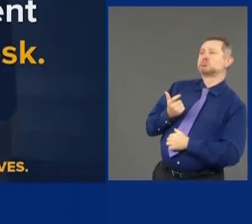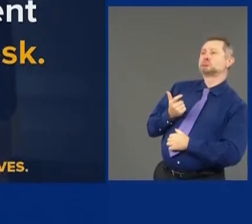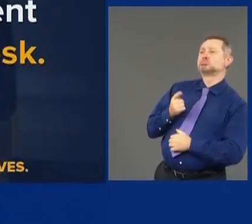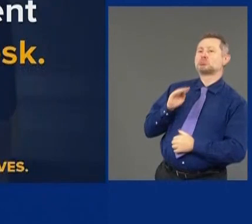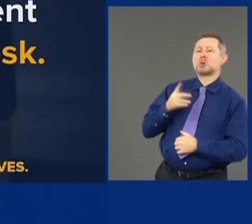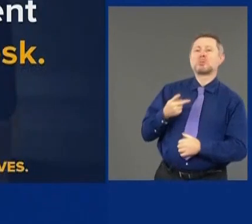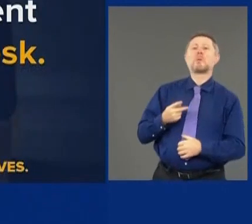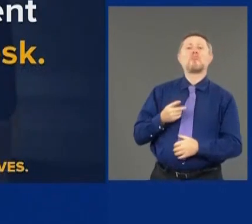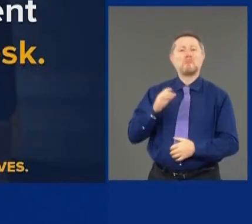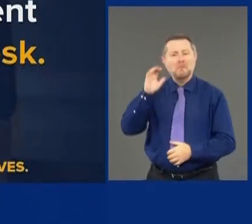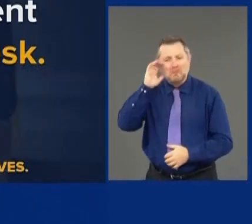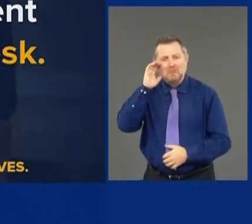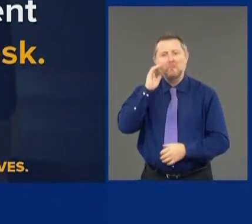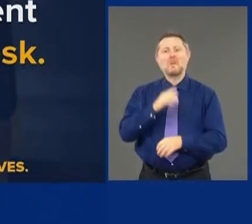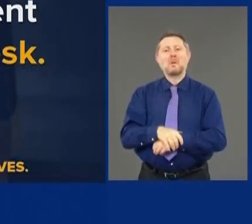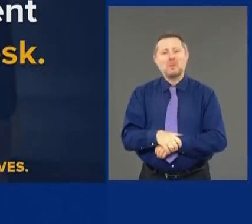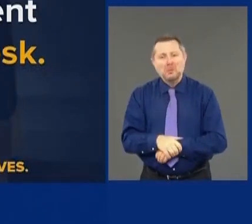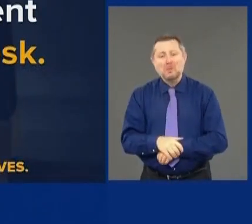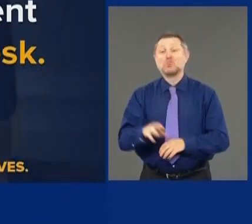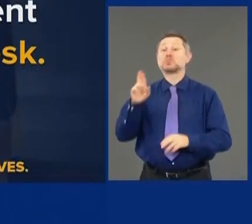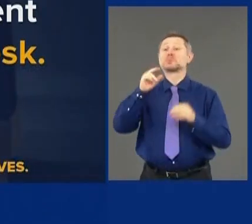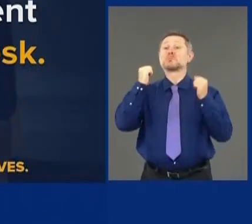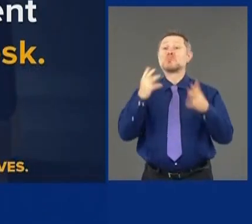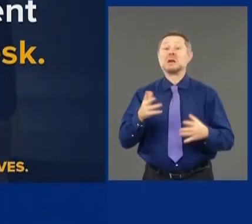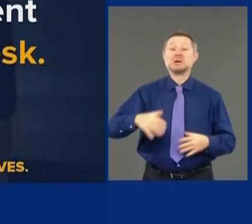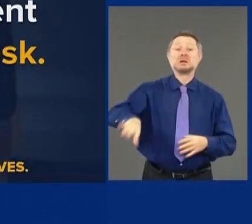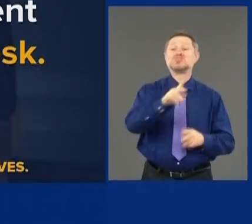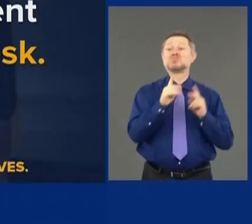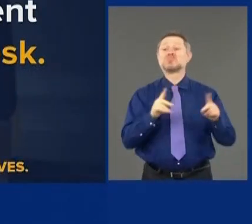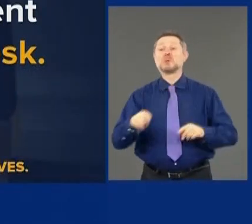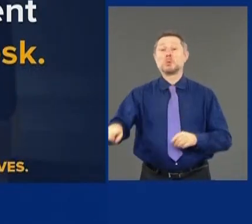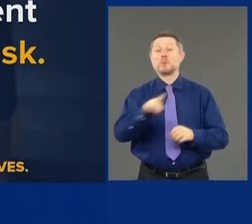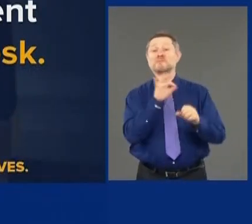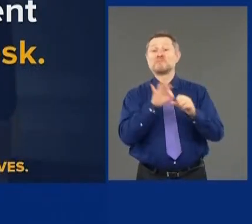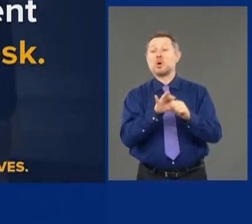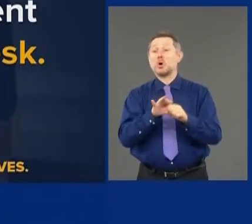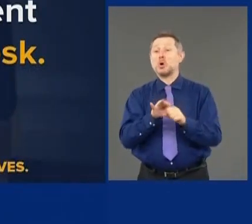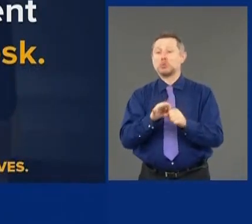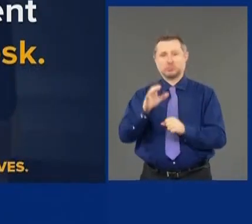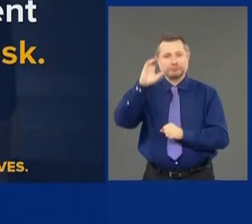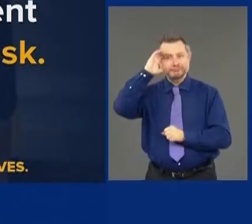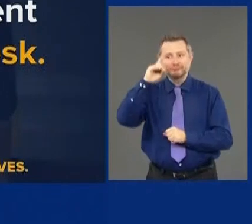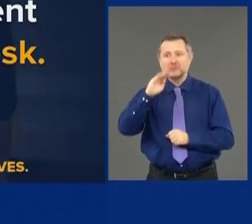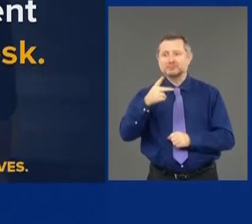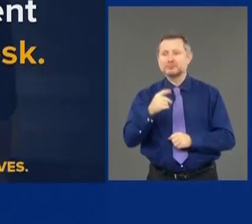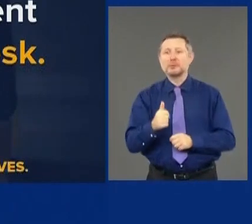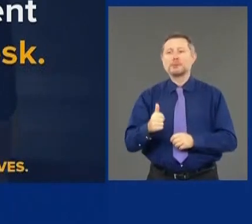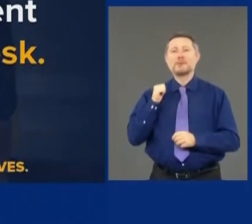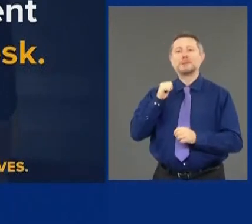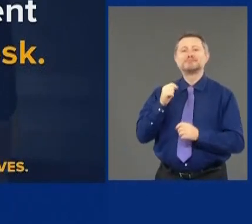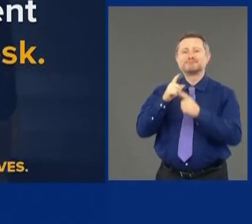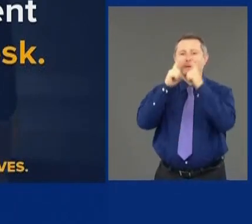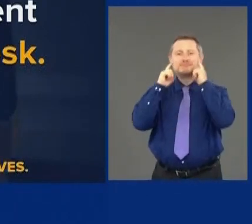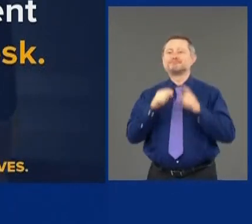of Republicans listened and won't wear a mask. He's holding